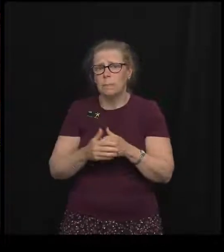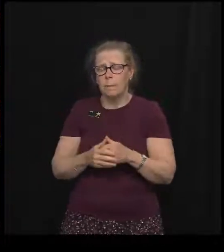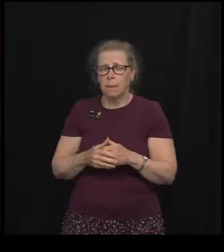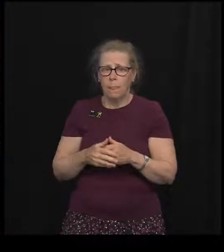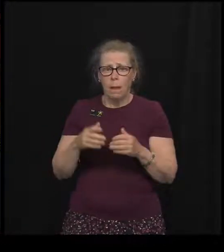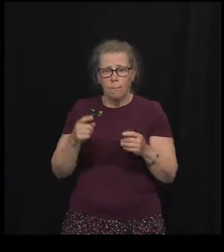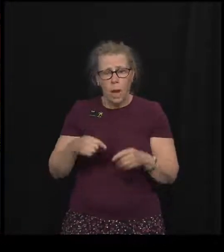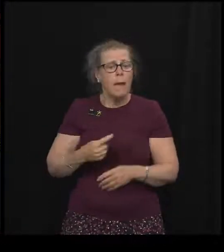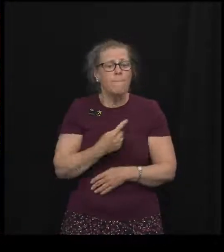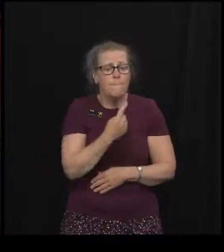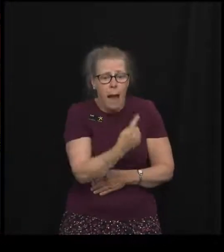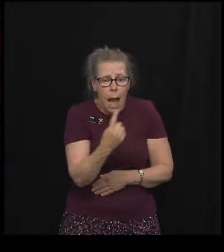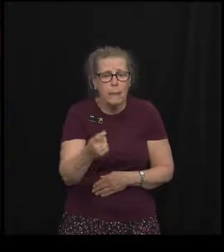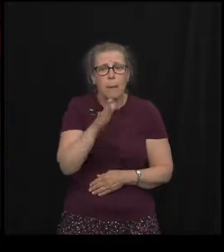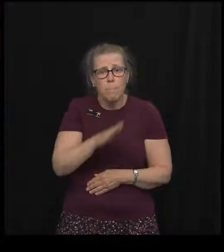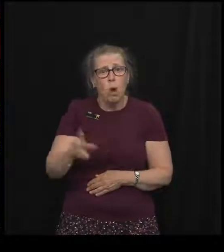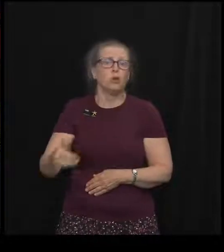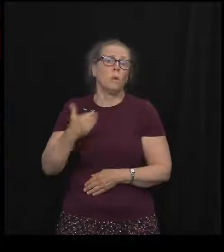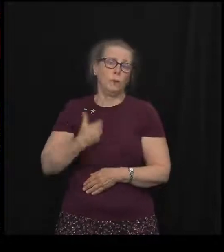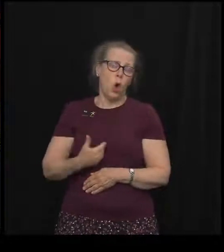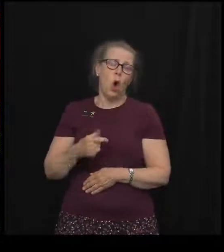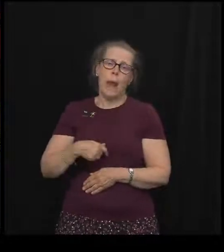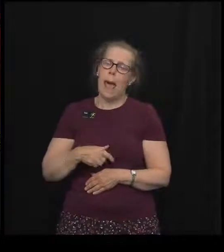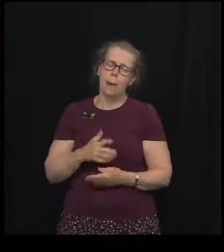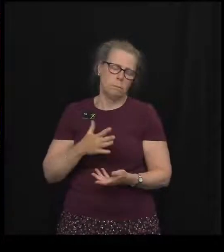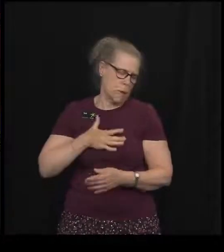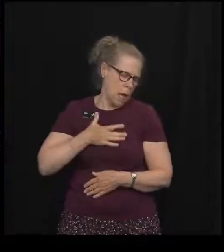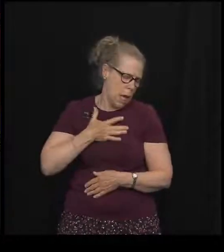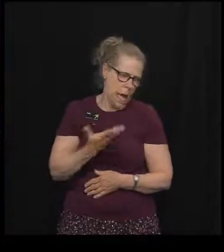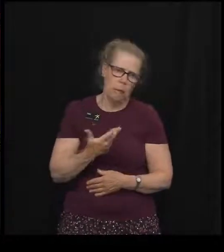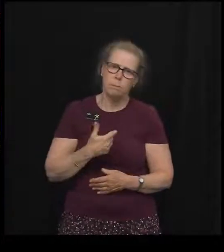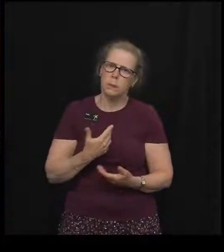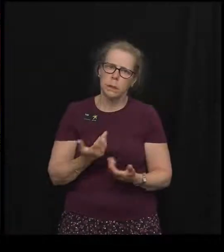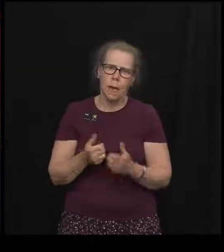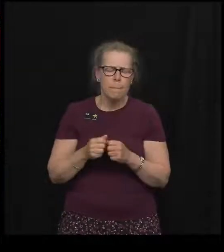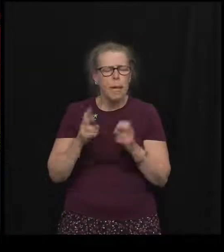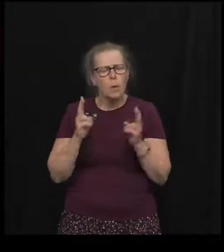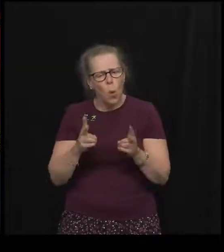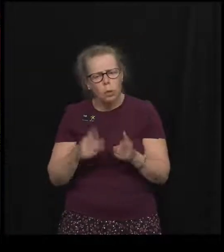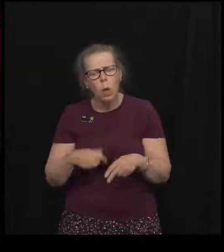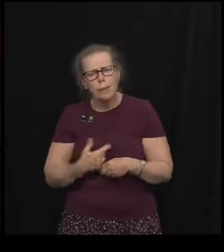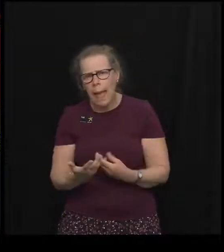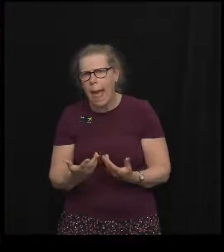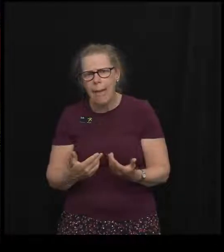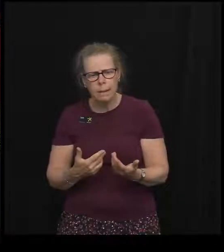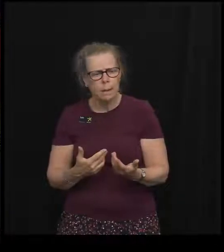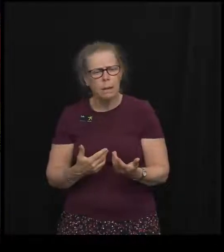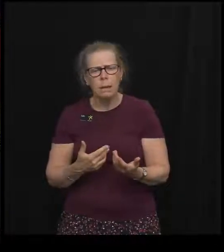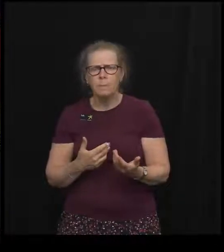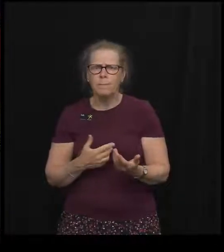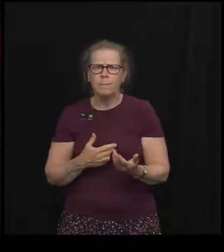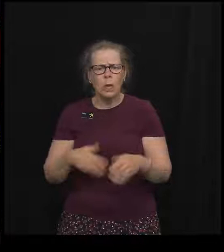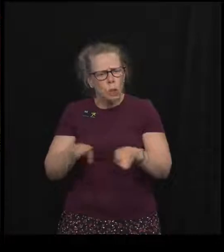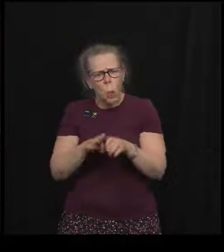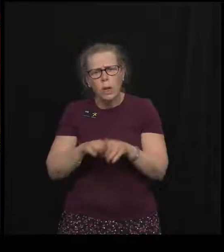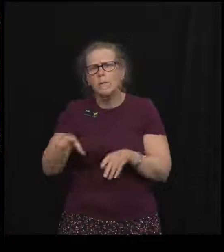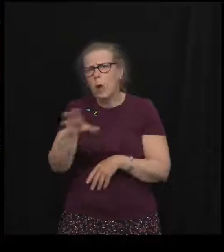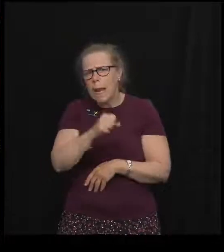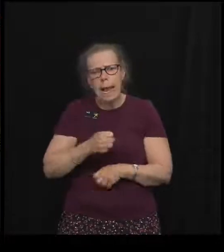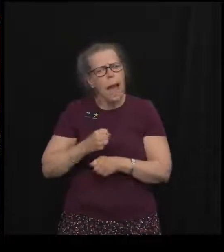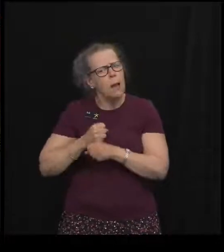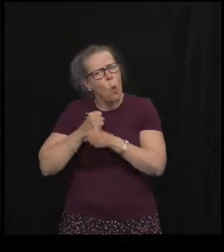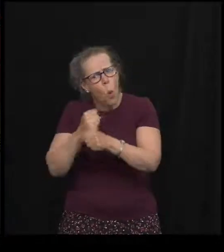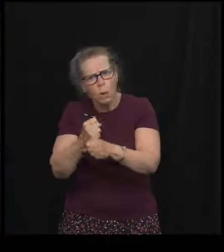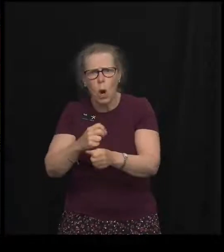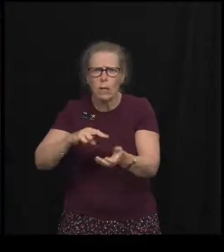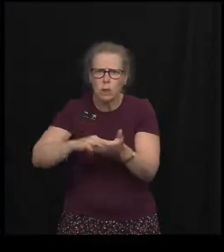child's death is a tragedy, but it's also very bad for the whole sustainable development. Because I think evidence-based,